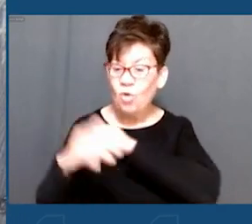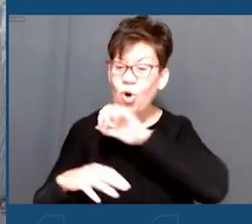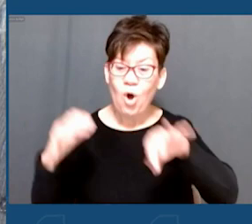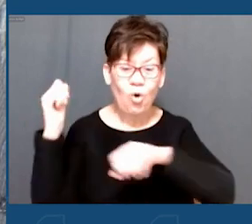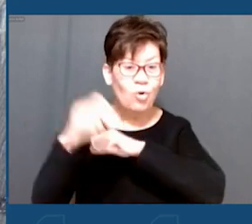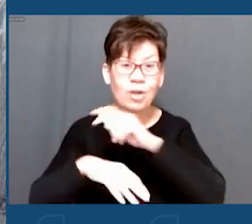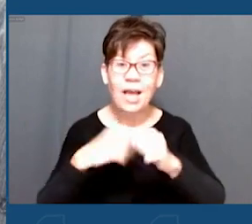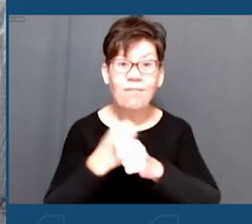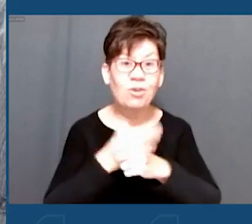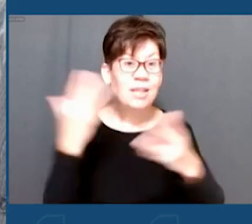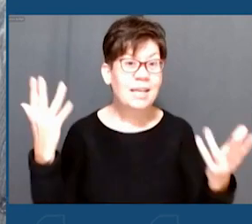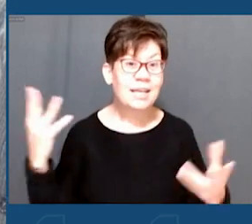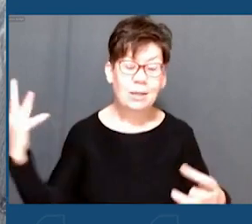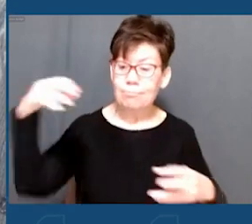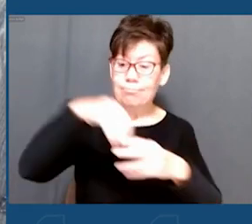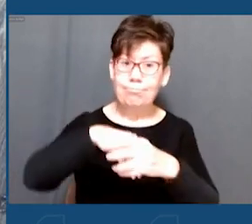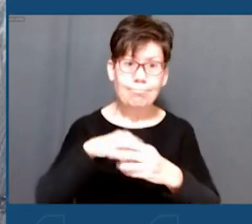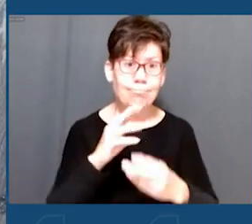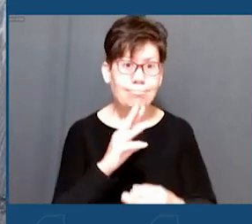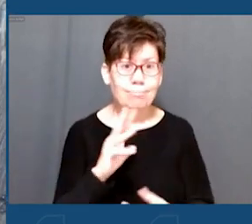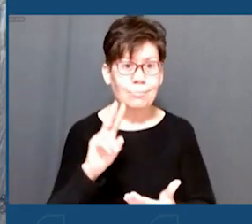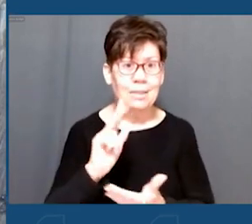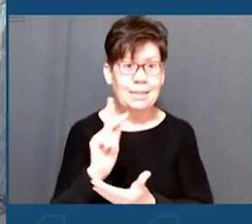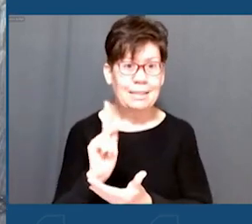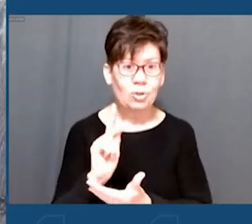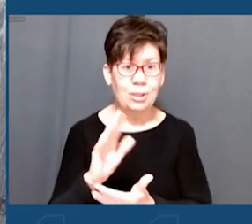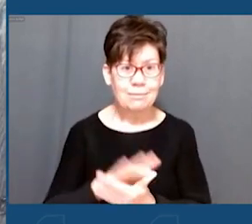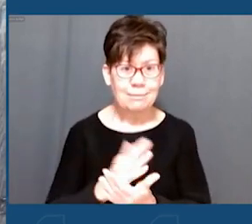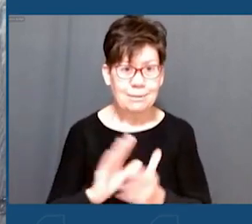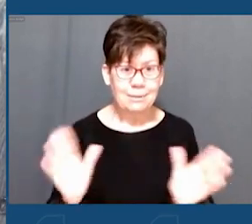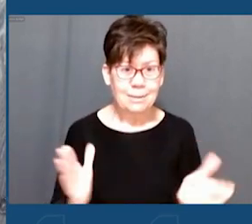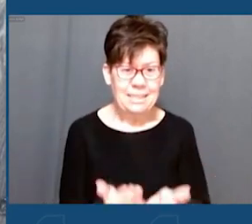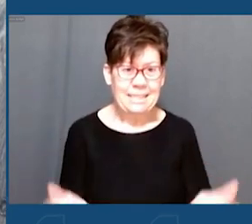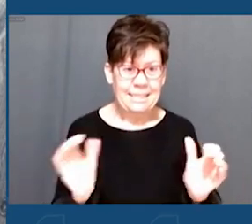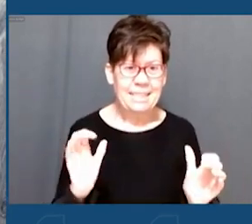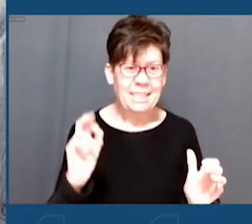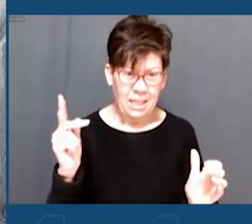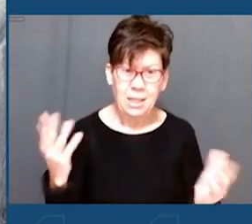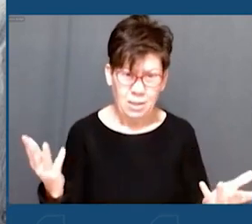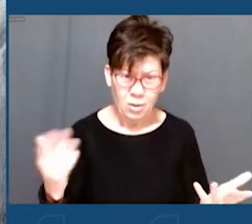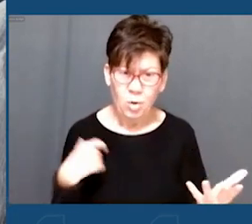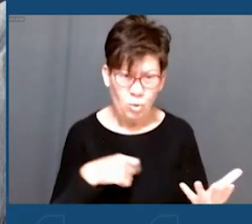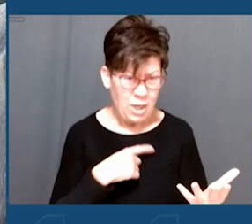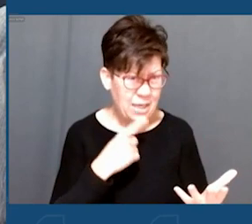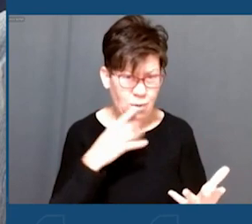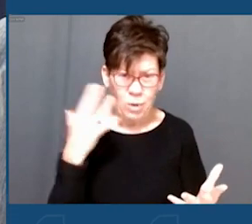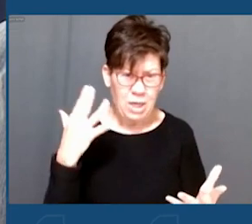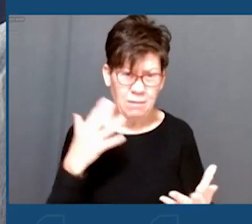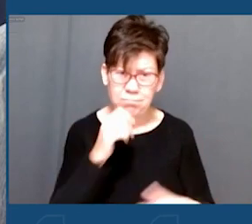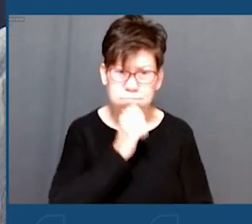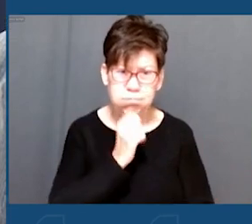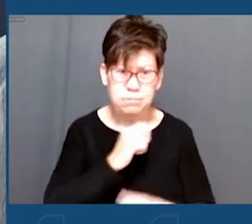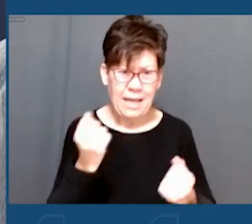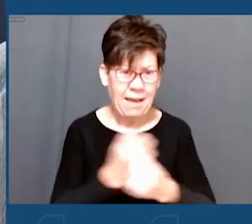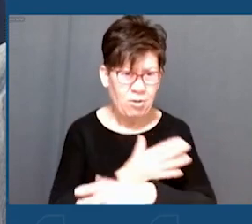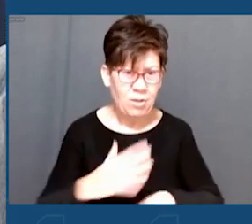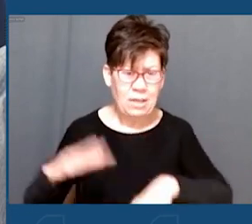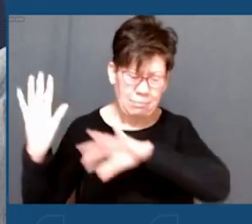expecting to see the kitchen sink fall out of the sky, because we've been hit with everything from wind and flash freeze